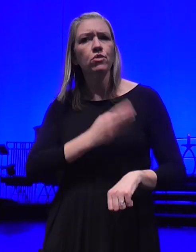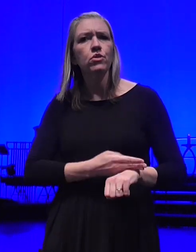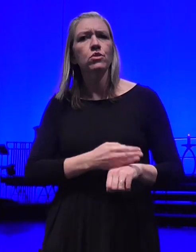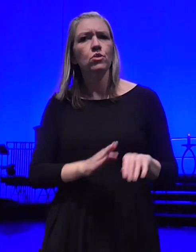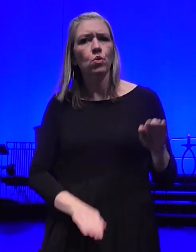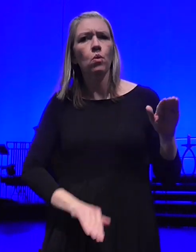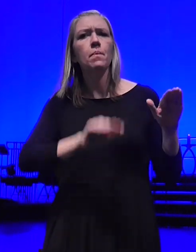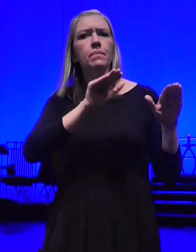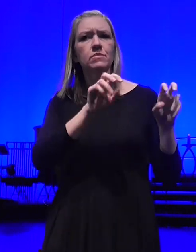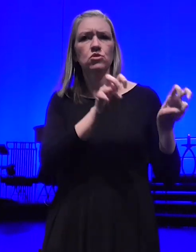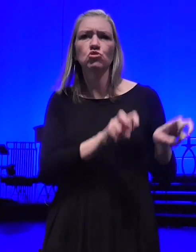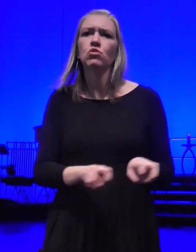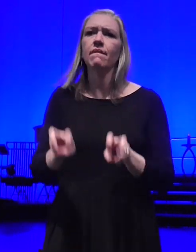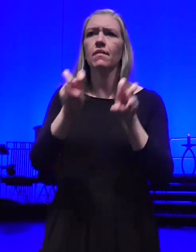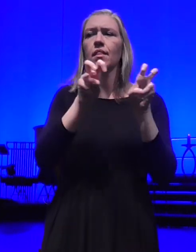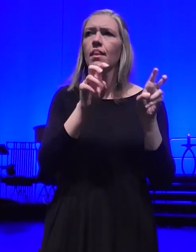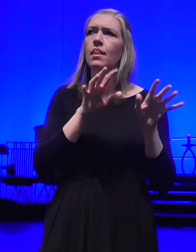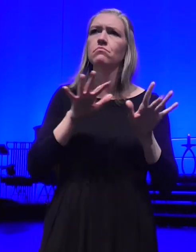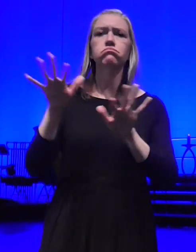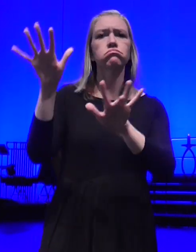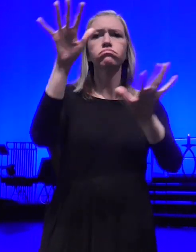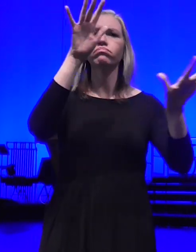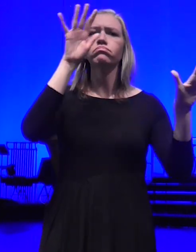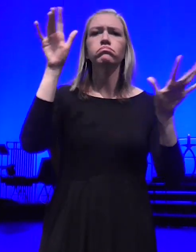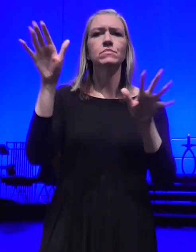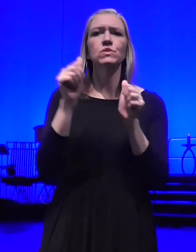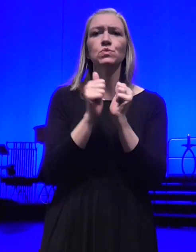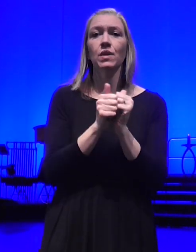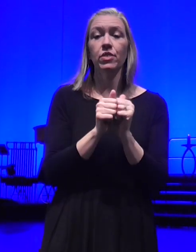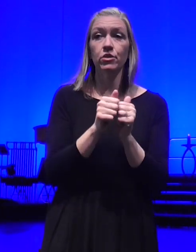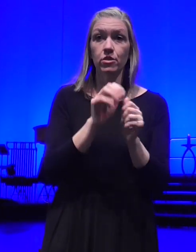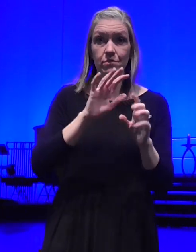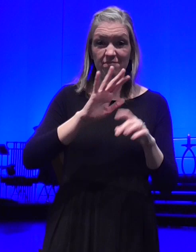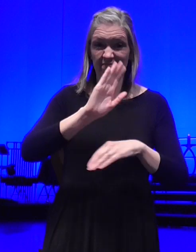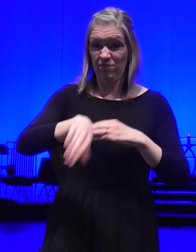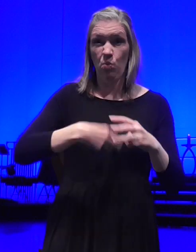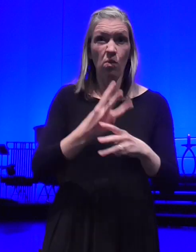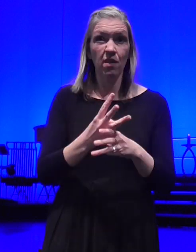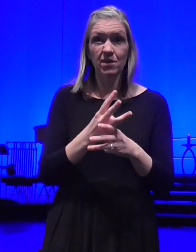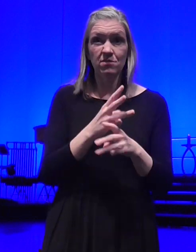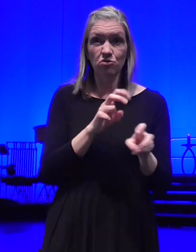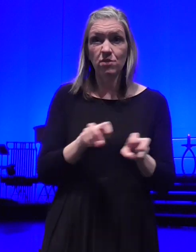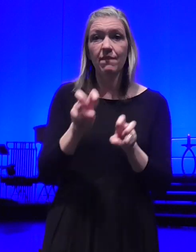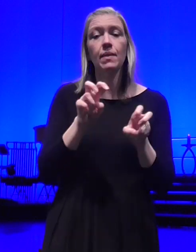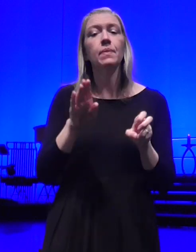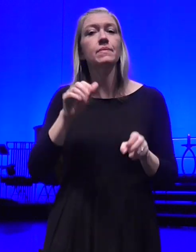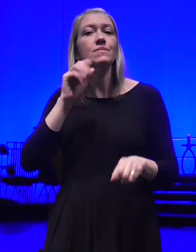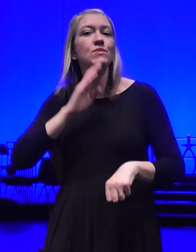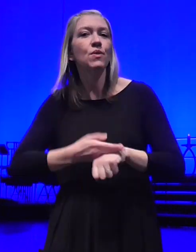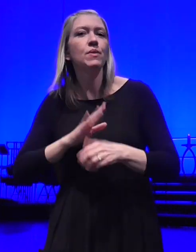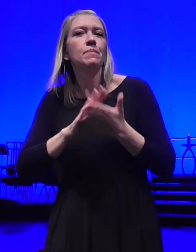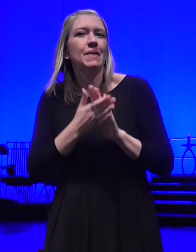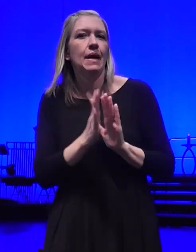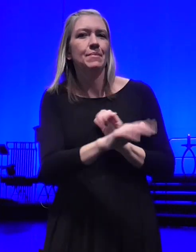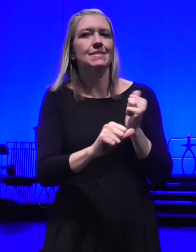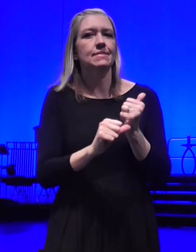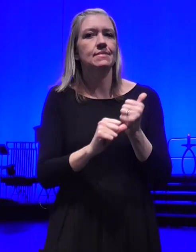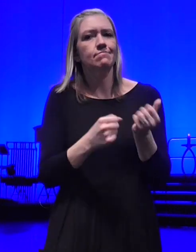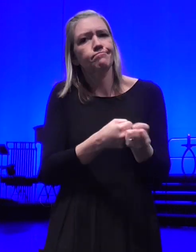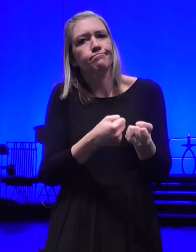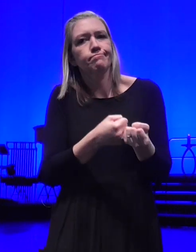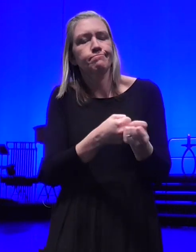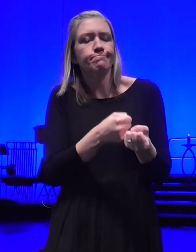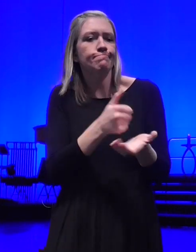him on many of the trips that he took around the world, and she actually became his assistant. So he had a